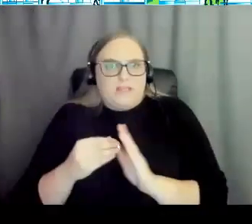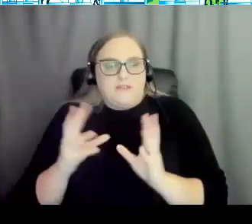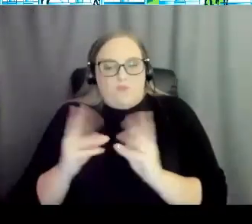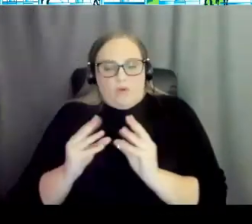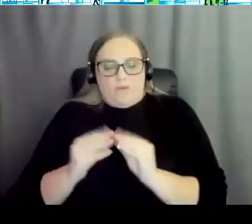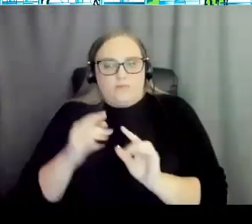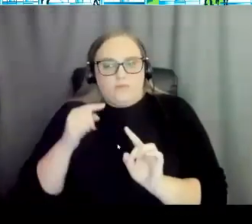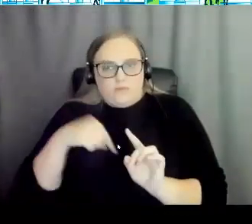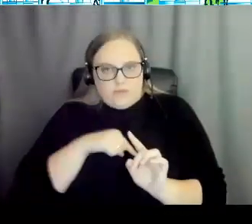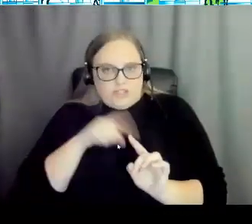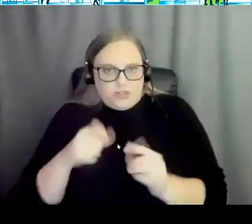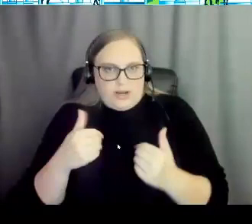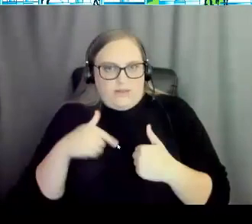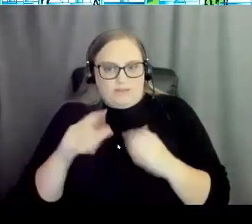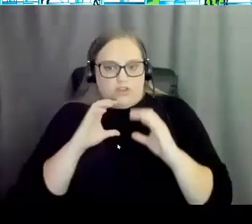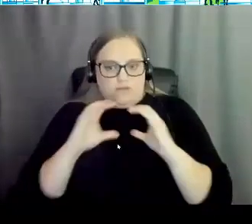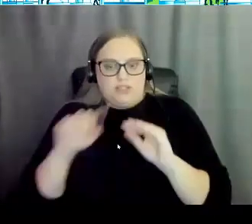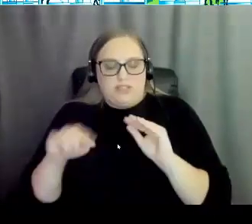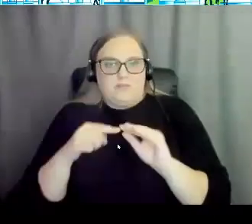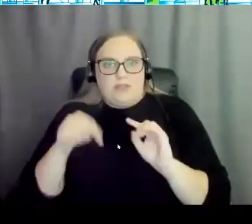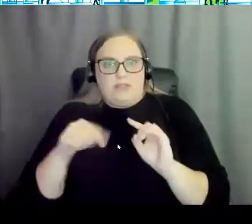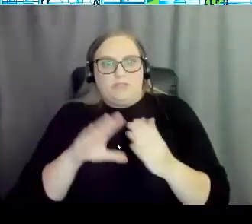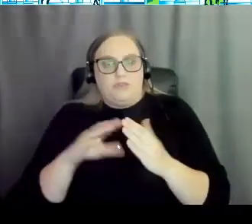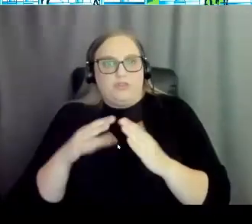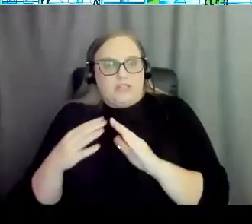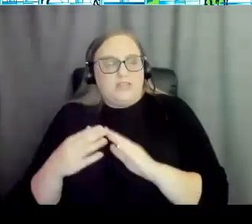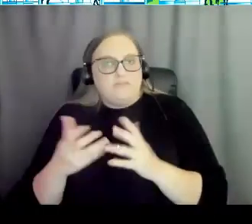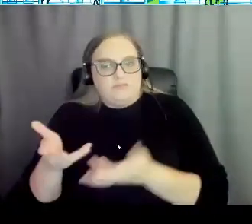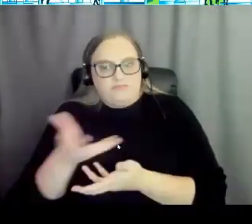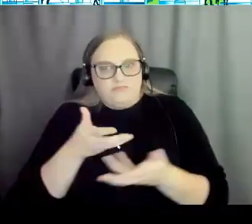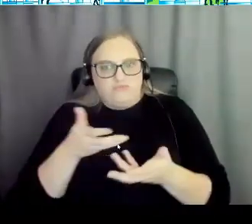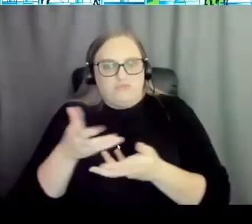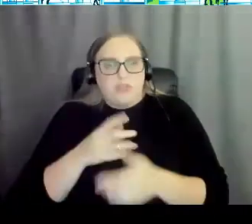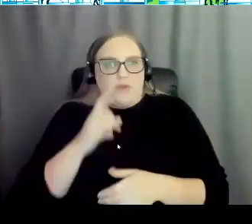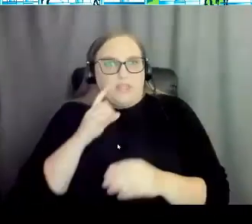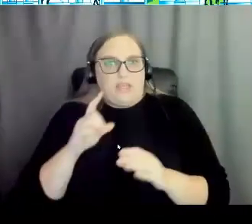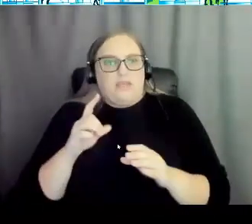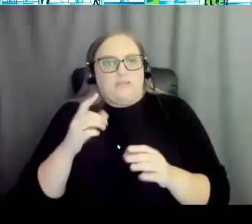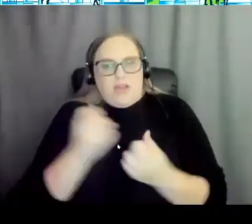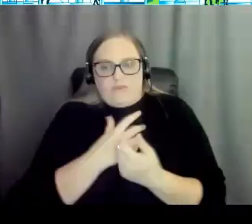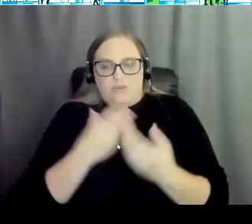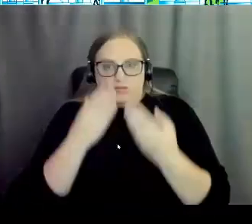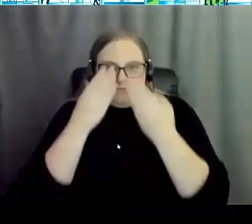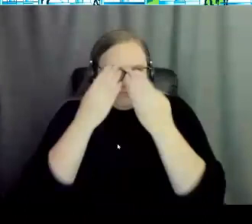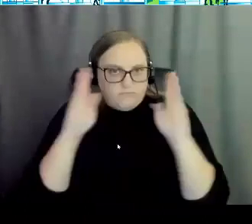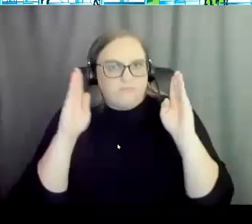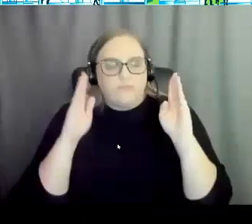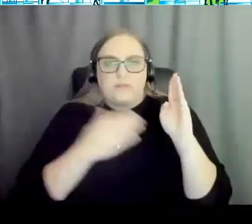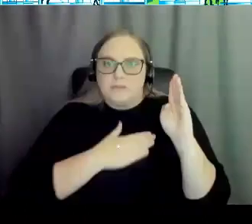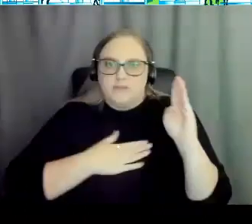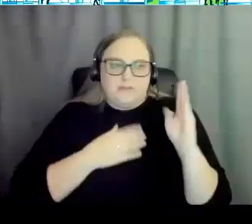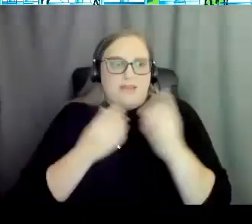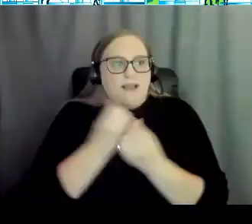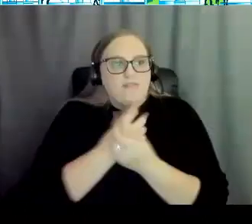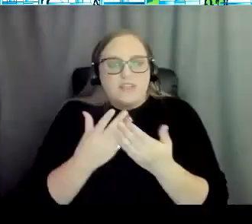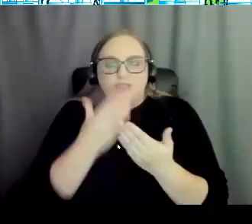these conversations as a community. So I think, the doors are open, and as long as everything's in good